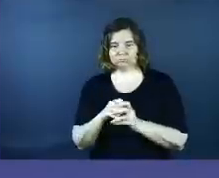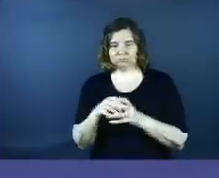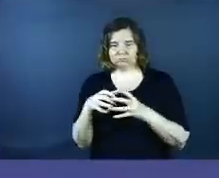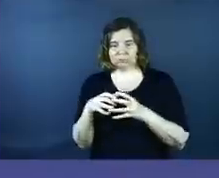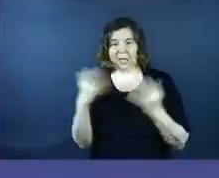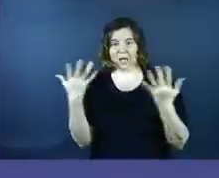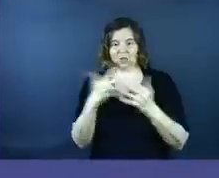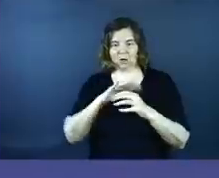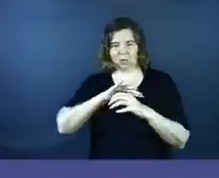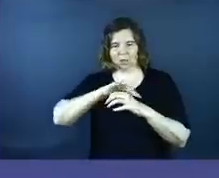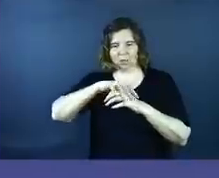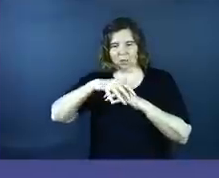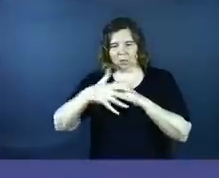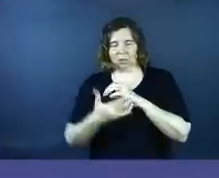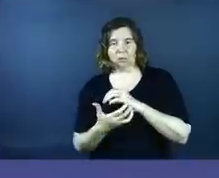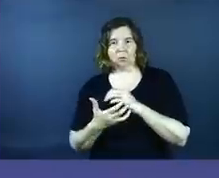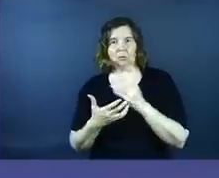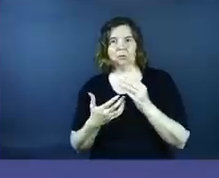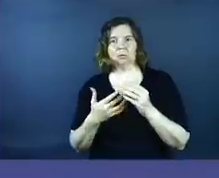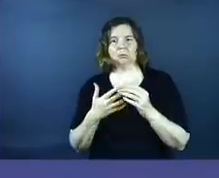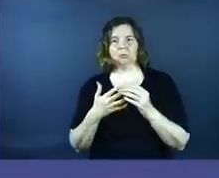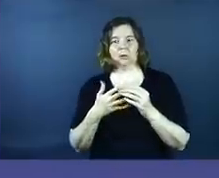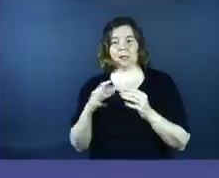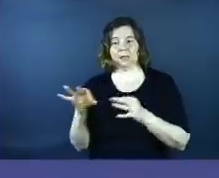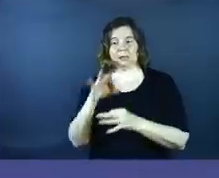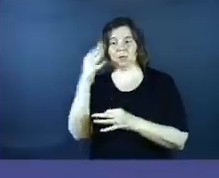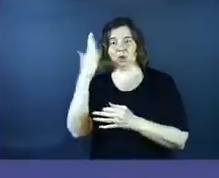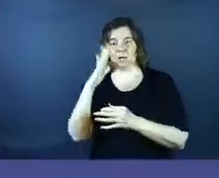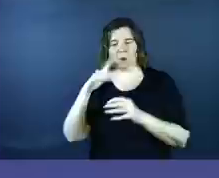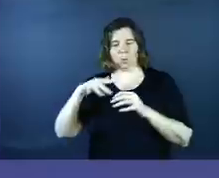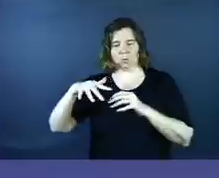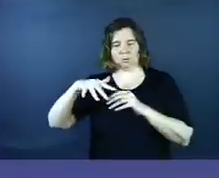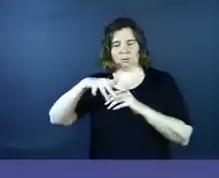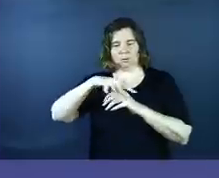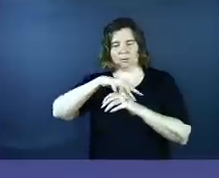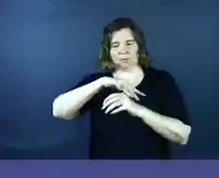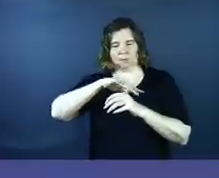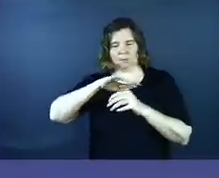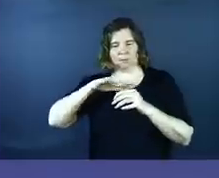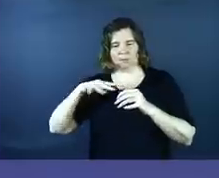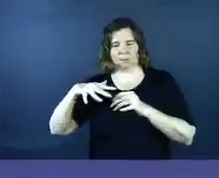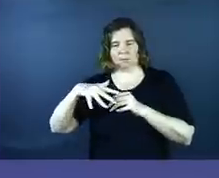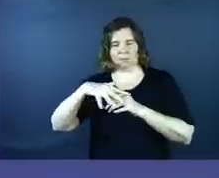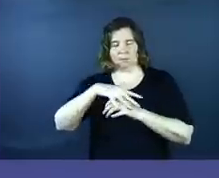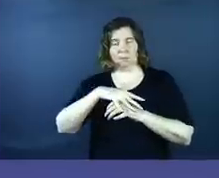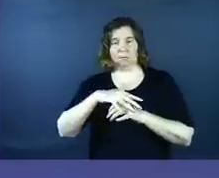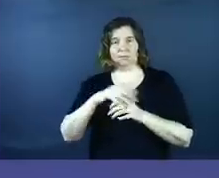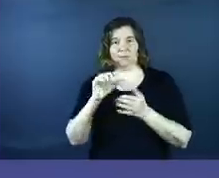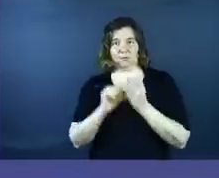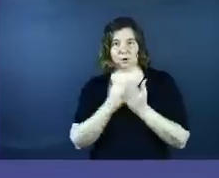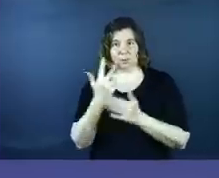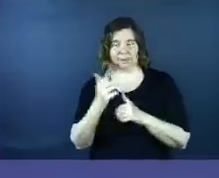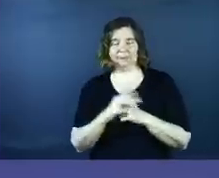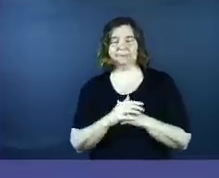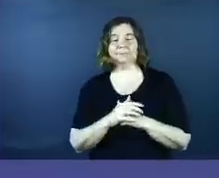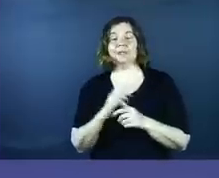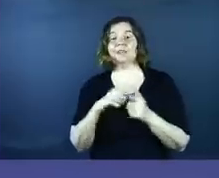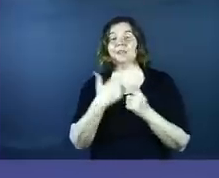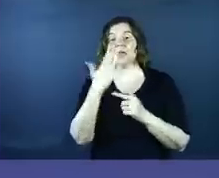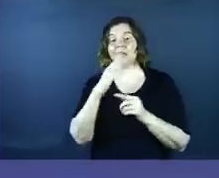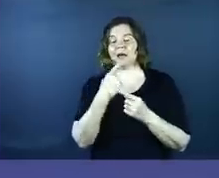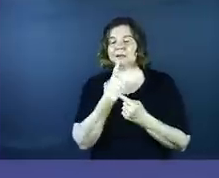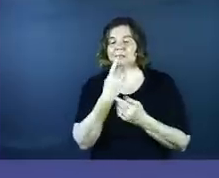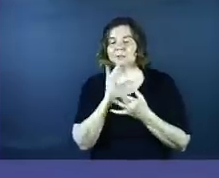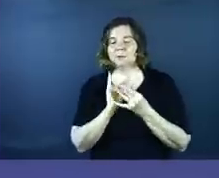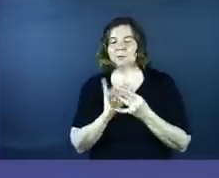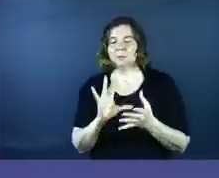darkness covered the deep waters. And the Spirit of God was hovering over the surface of the waters. Verse 3, then God said,